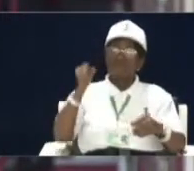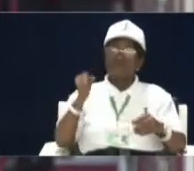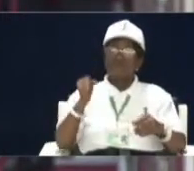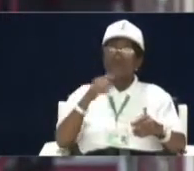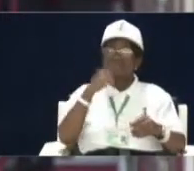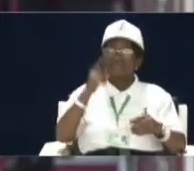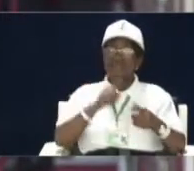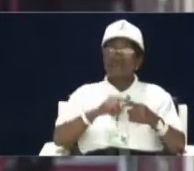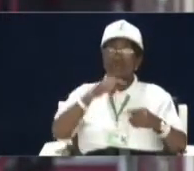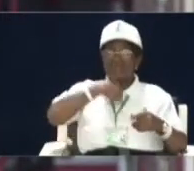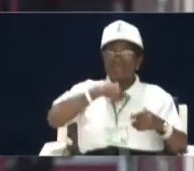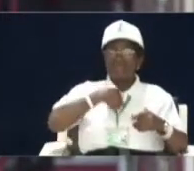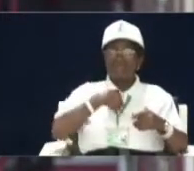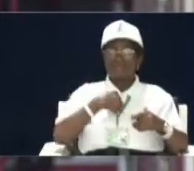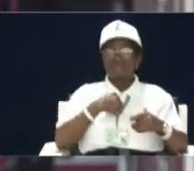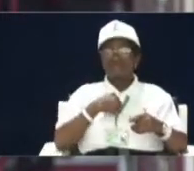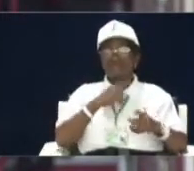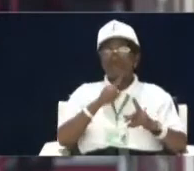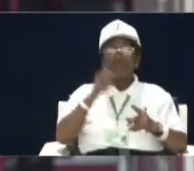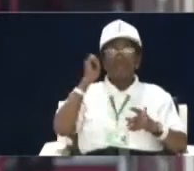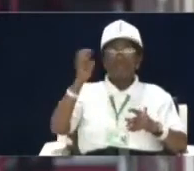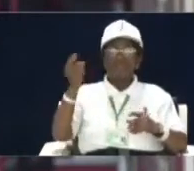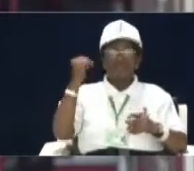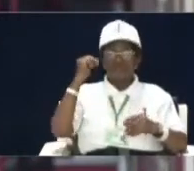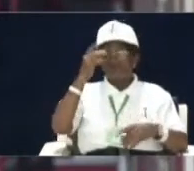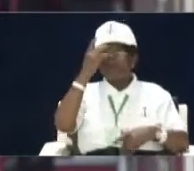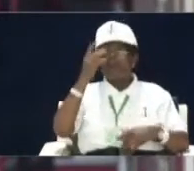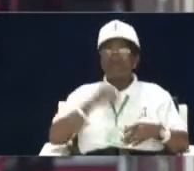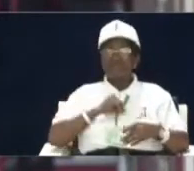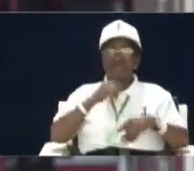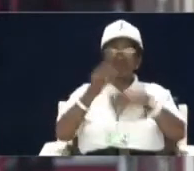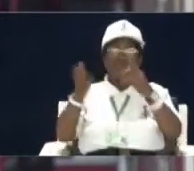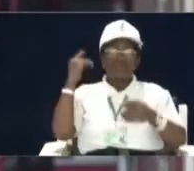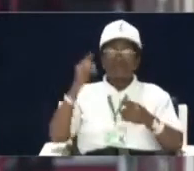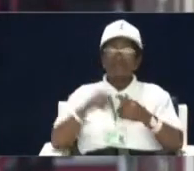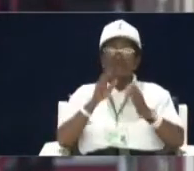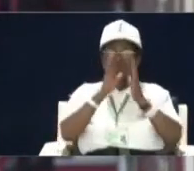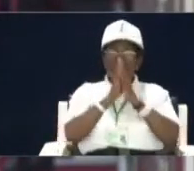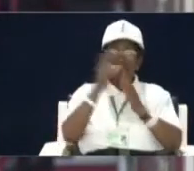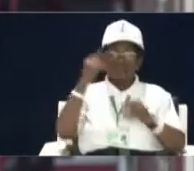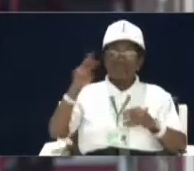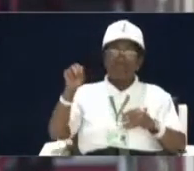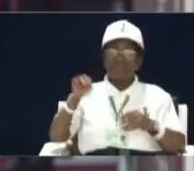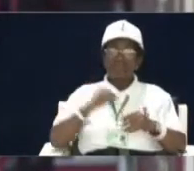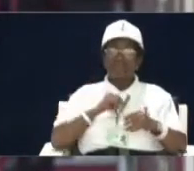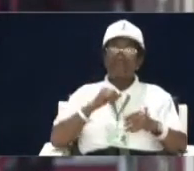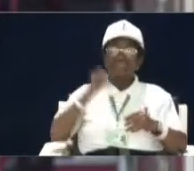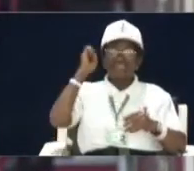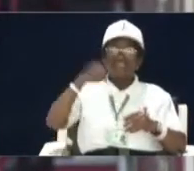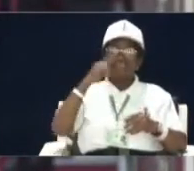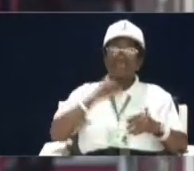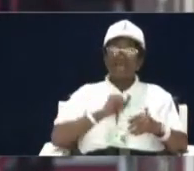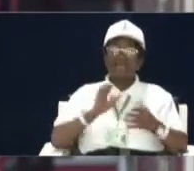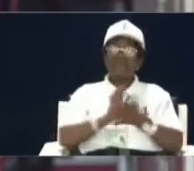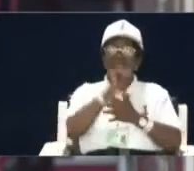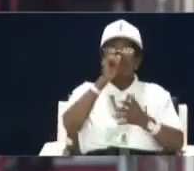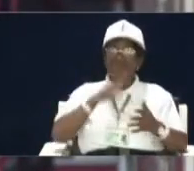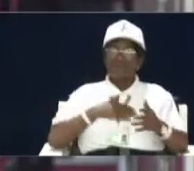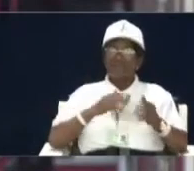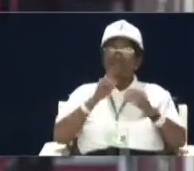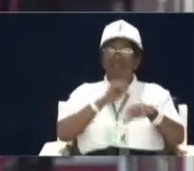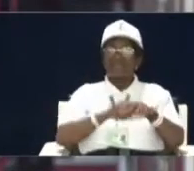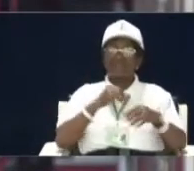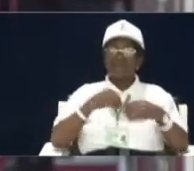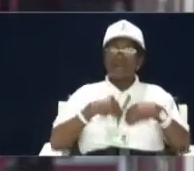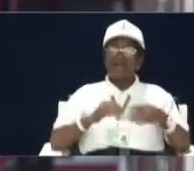said to me, when he was sick, I went to pray for him. He said, I believe my time has come.